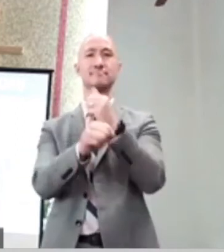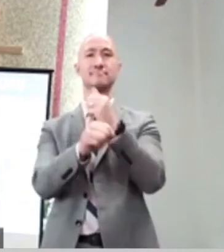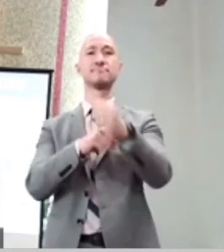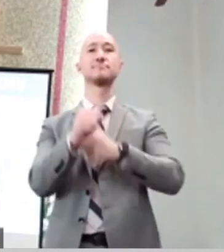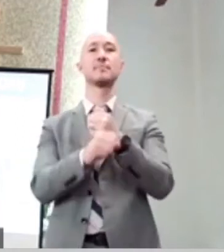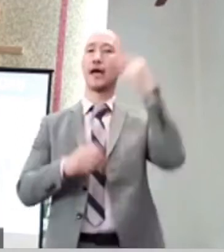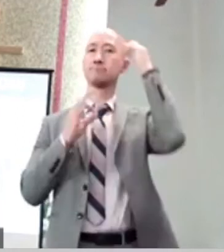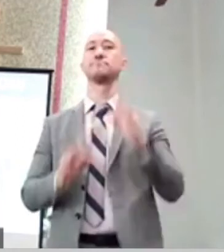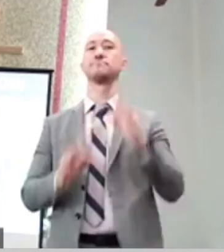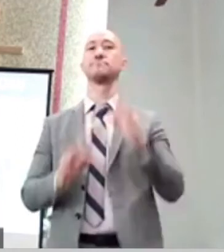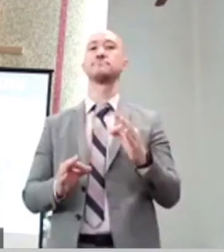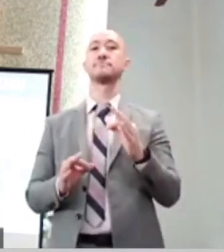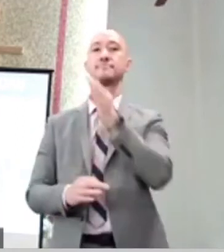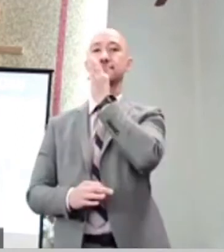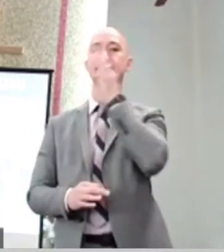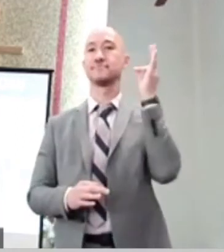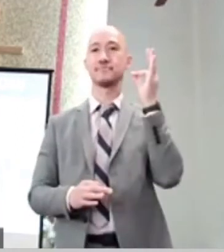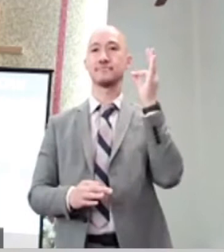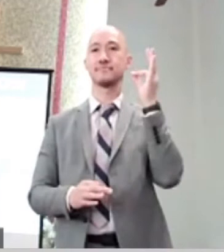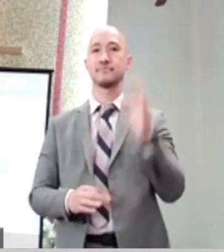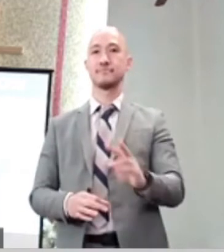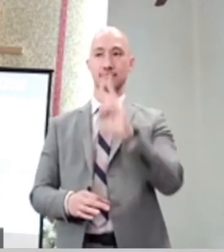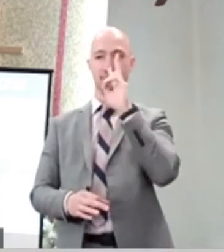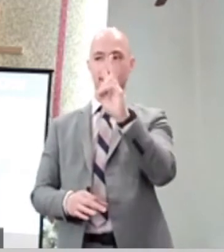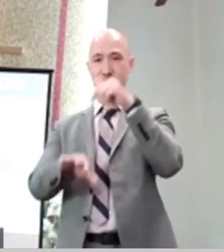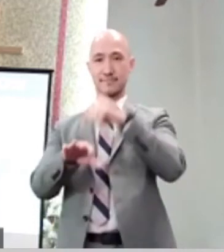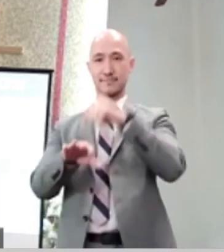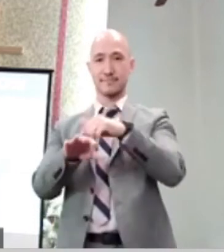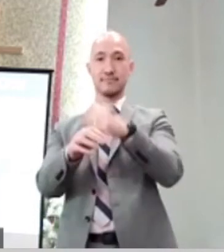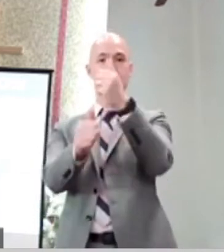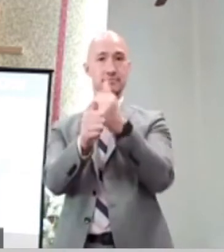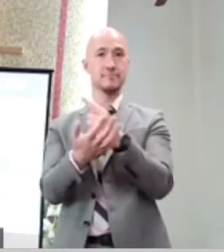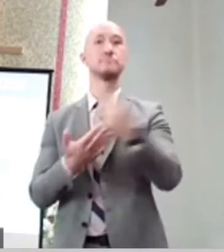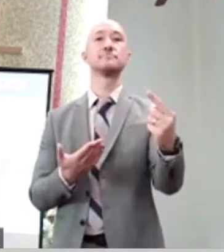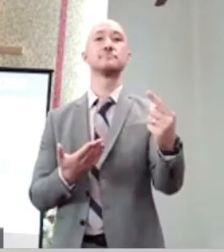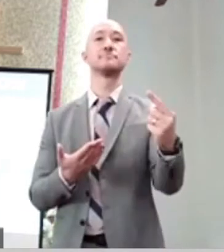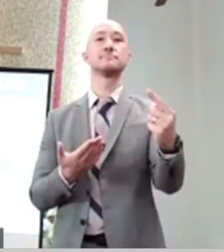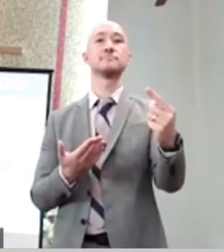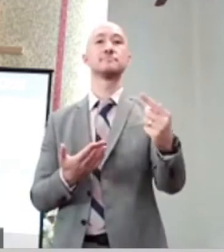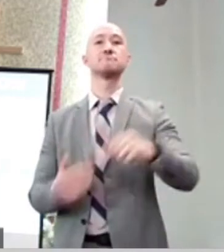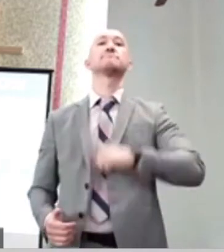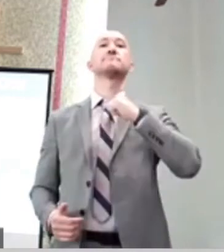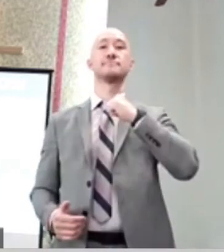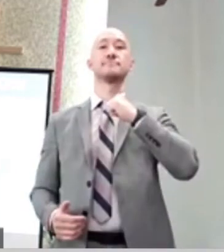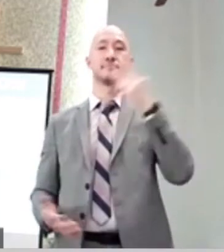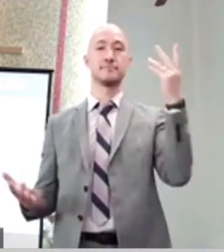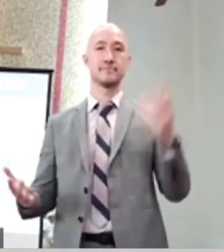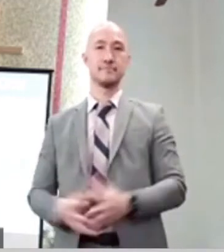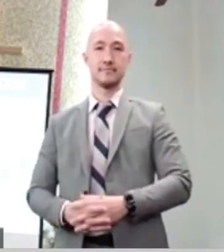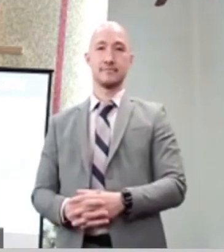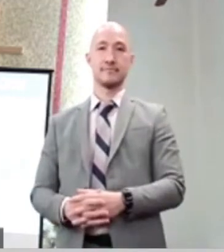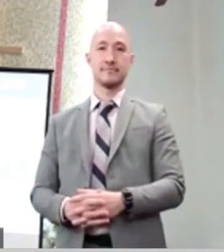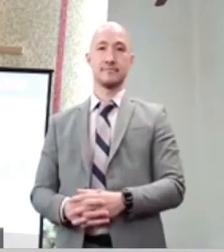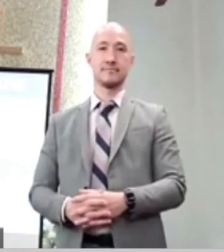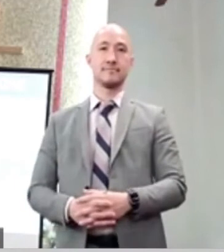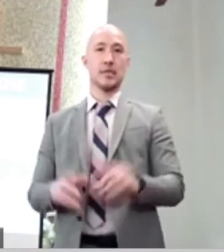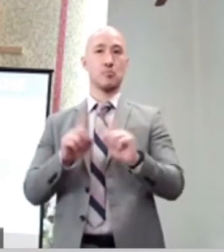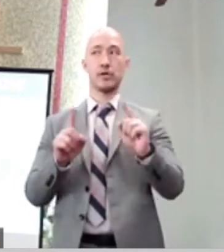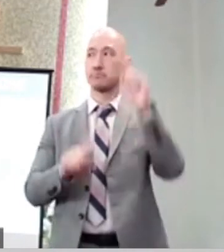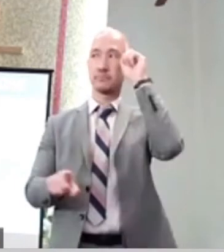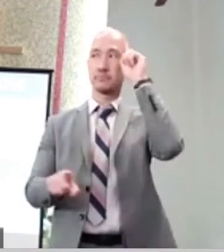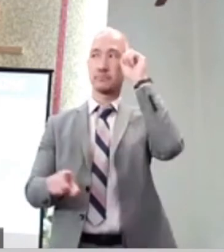than you are about religion. Somebody could easily think that, right? About anything, not just about fasting. You know, hey,